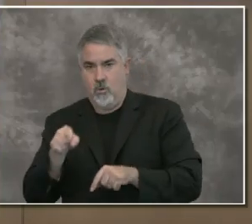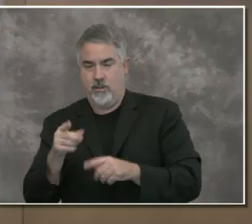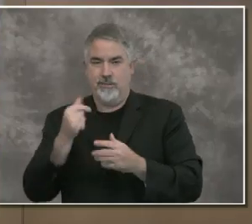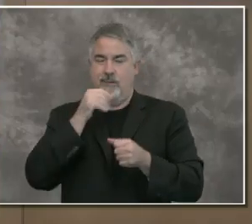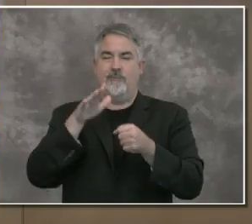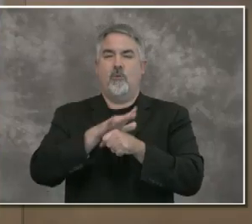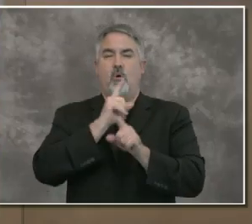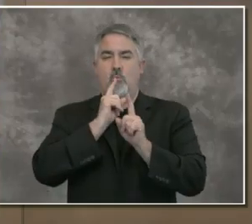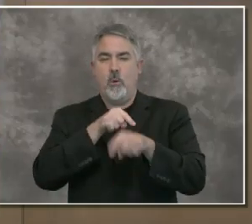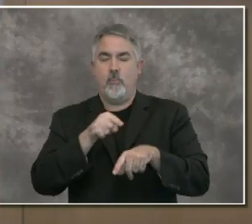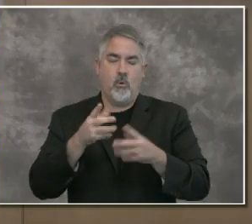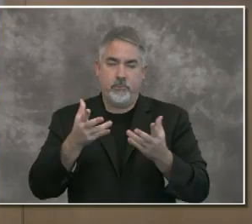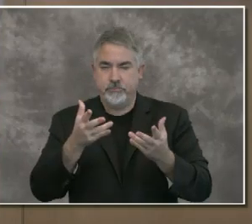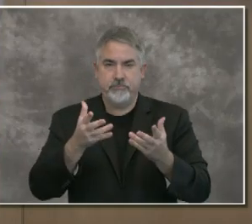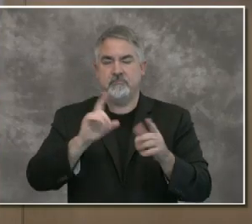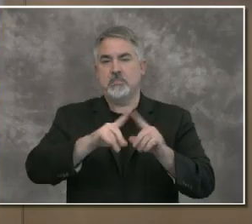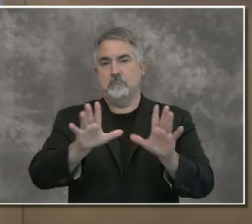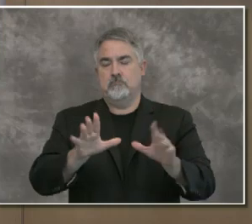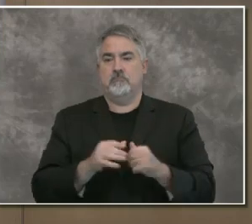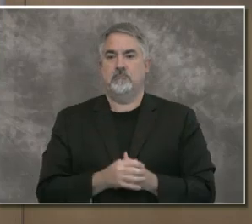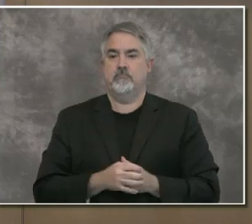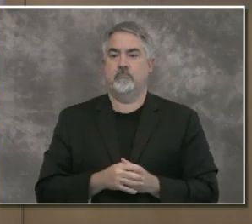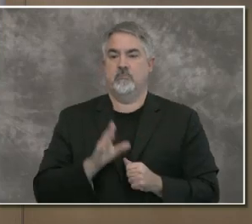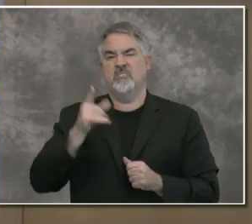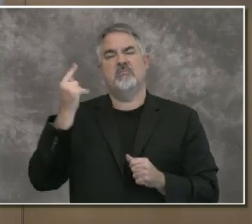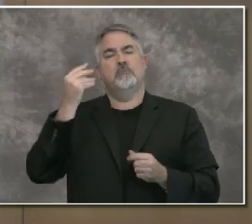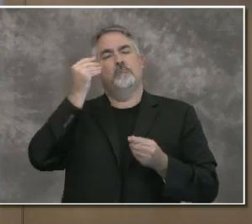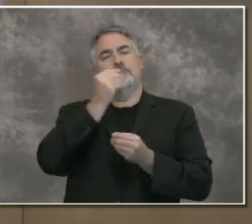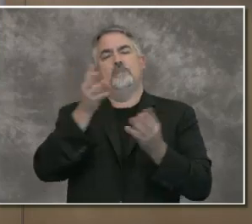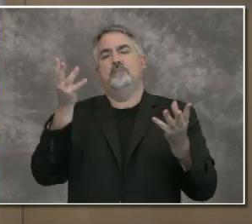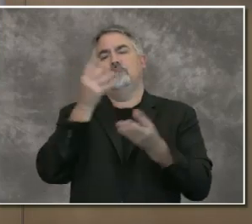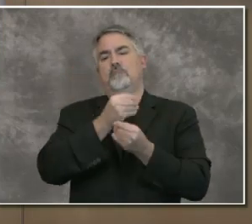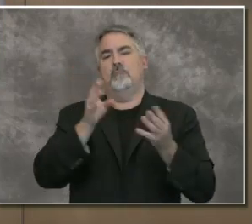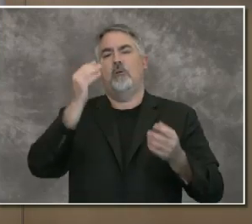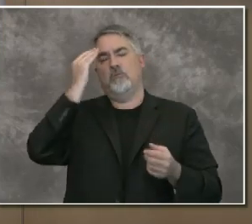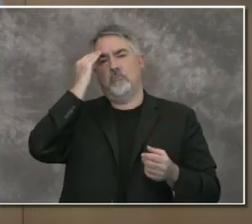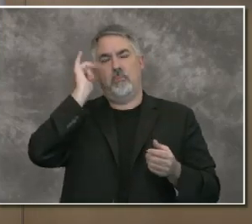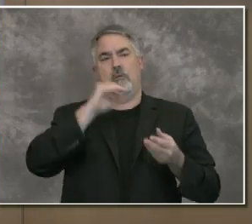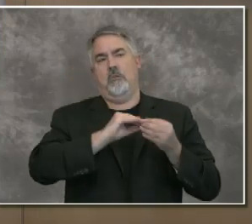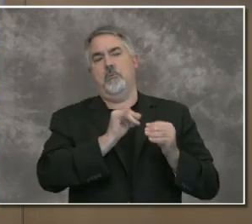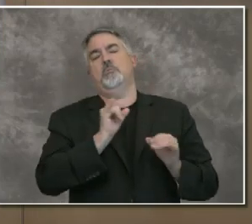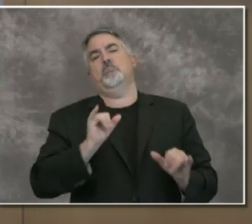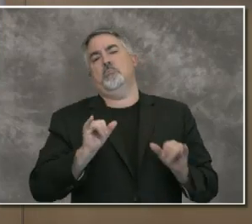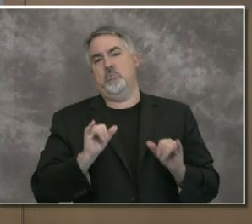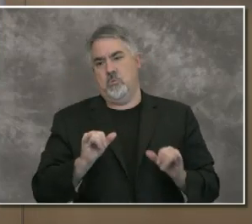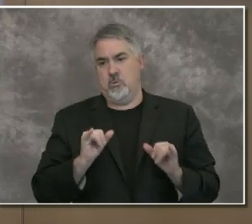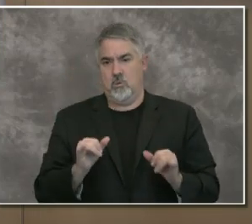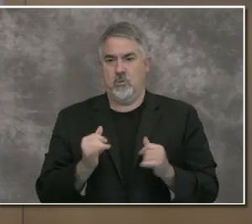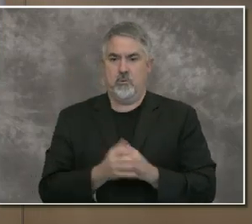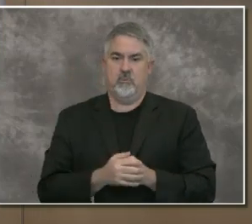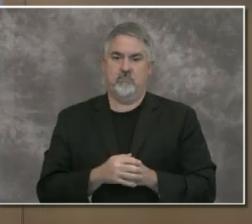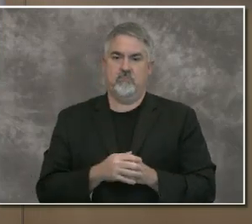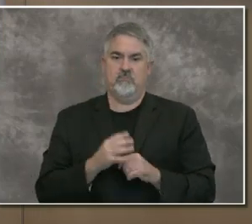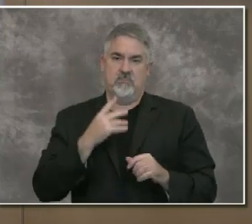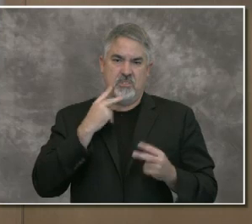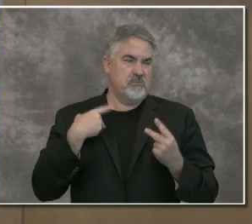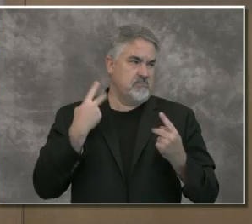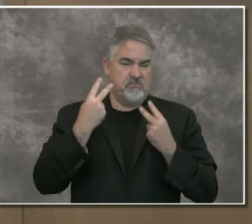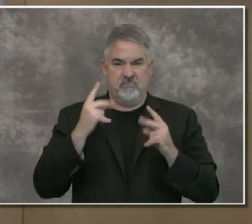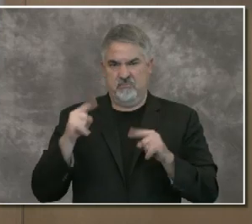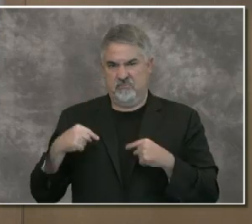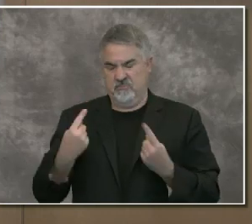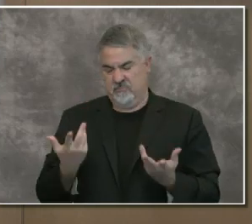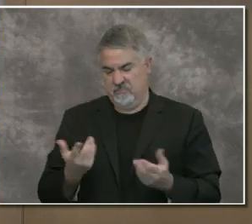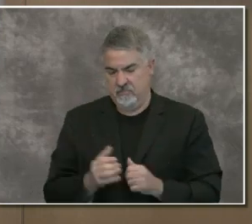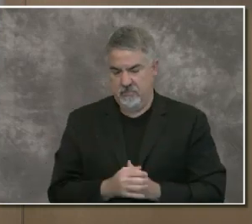you apprised of all developments along with the daily metrics and standards of what we're tracking and what we're seeing in the region. And